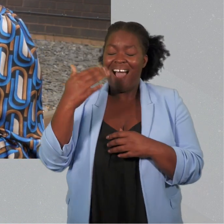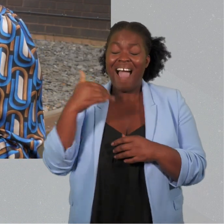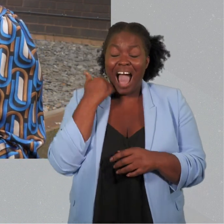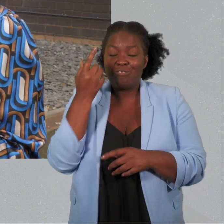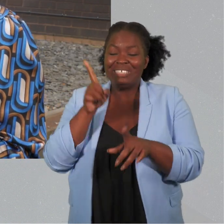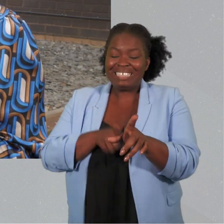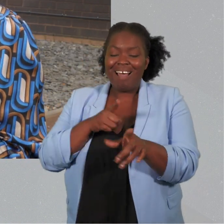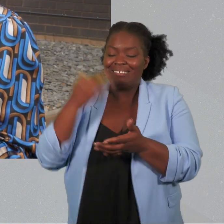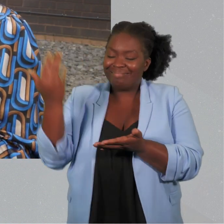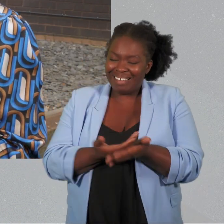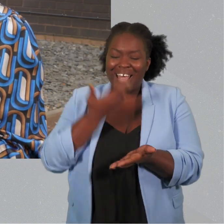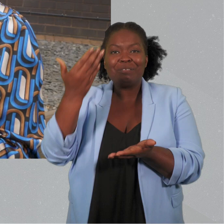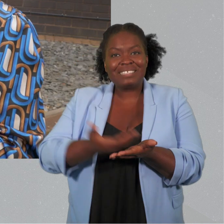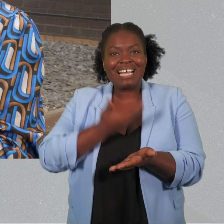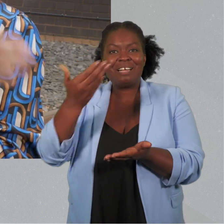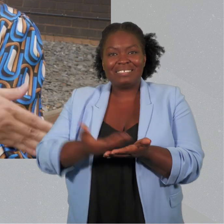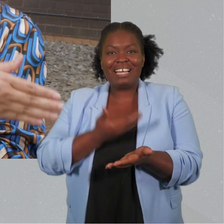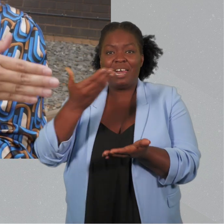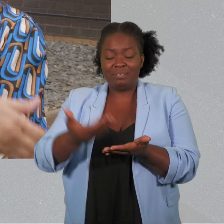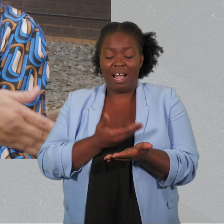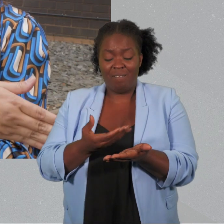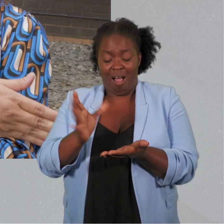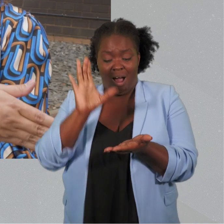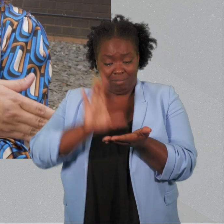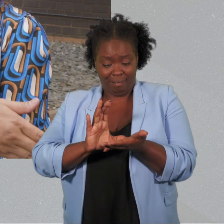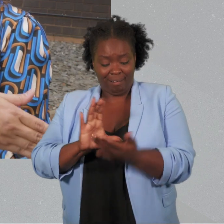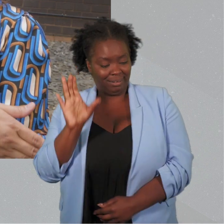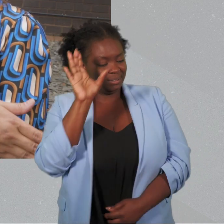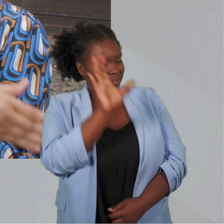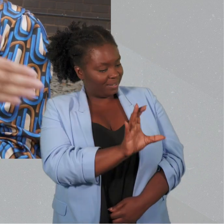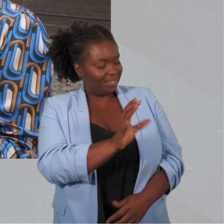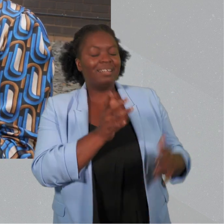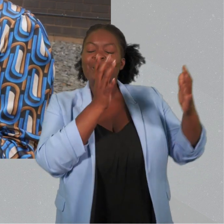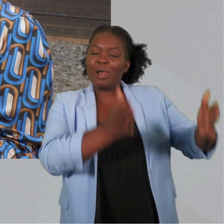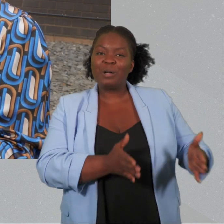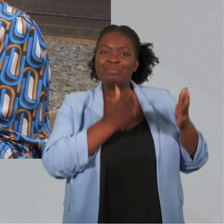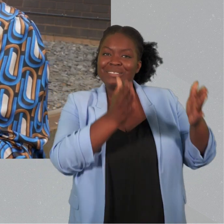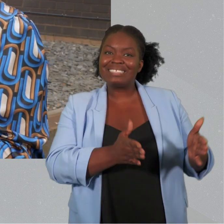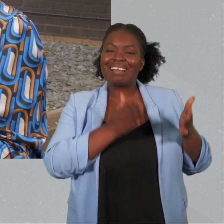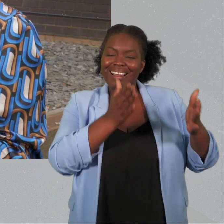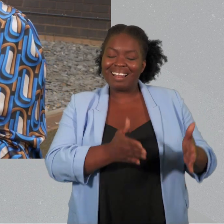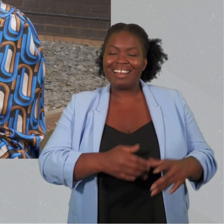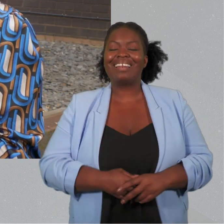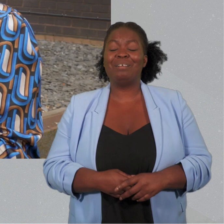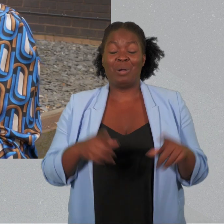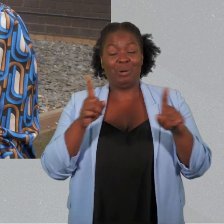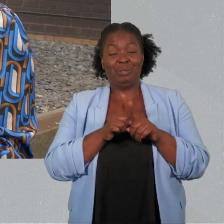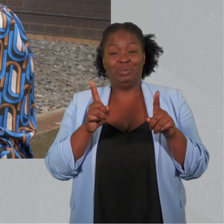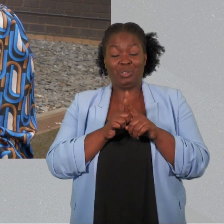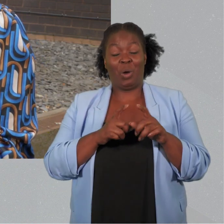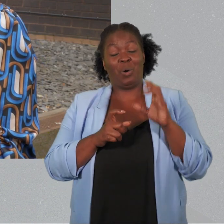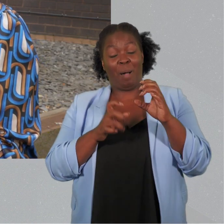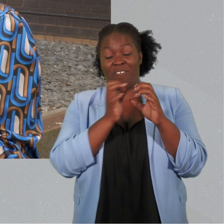saving money, which helps, of course, fund more of the clinical side of things, and at the same time, reduce